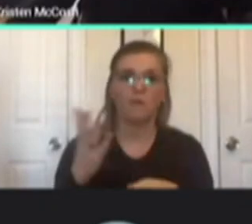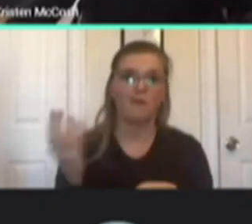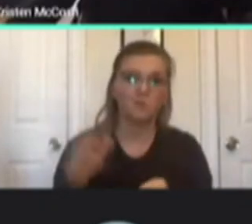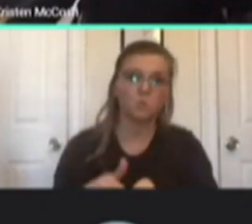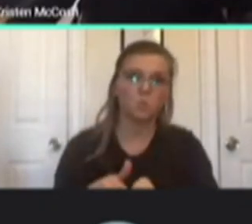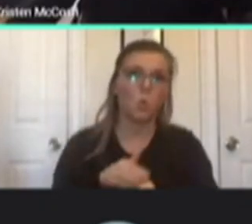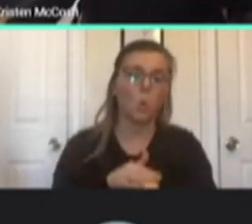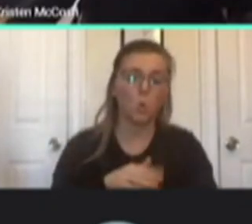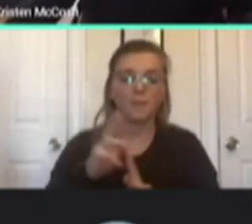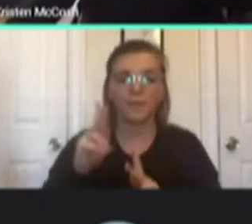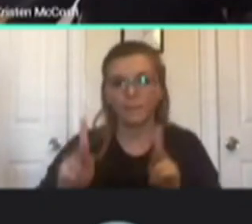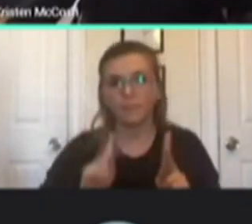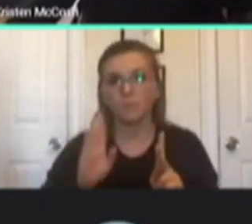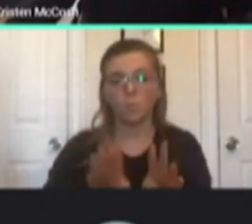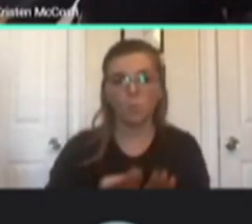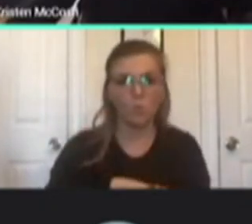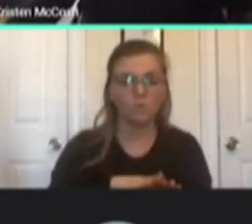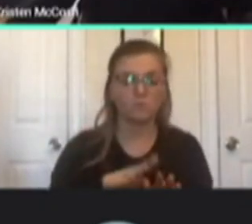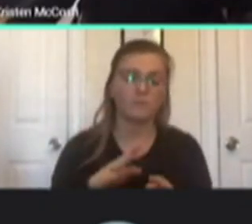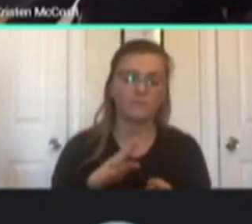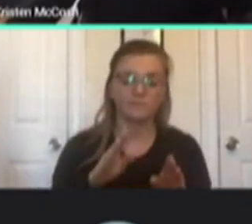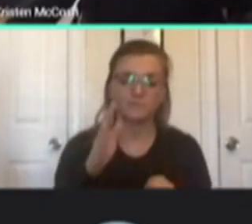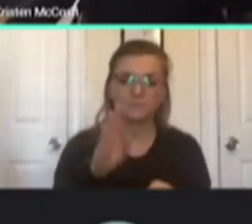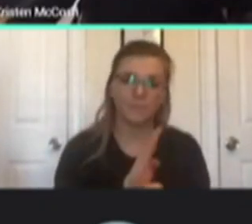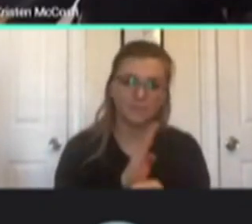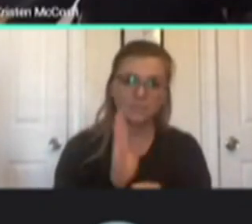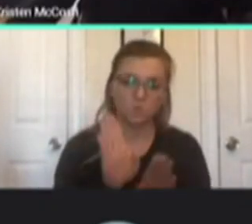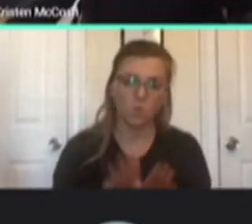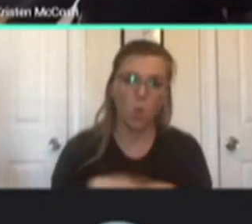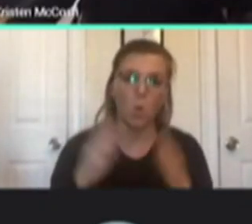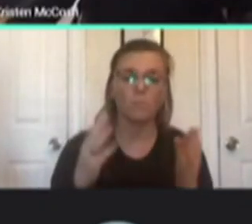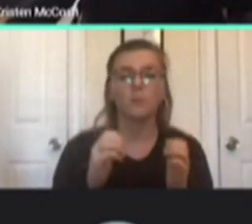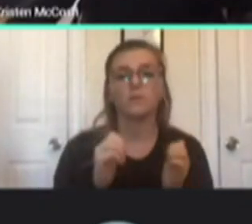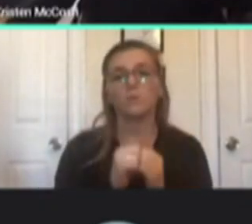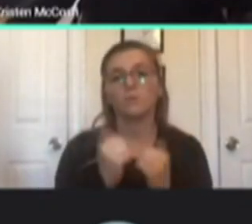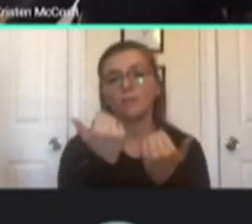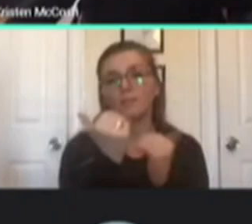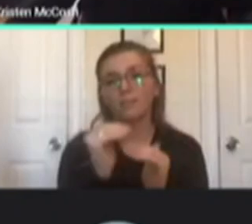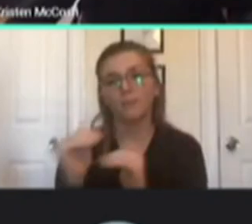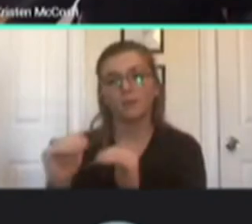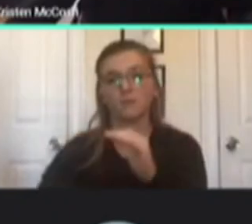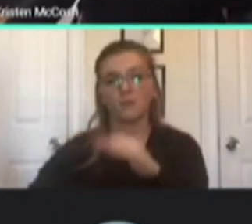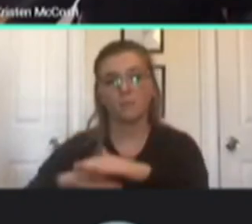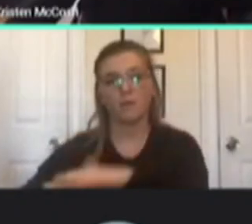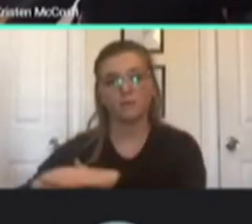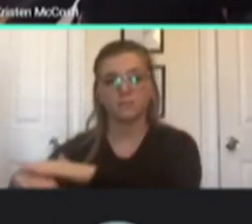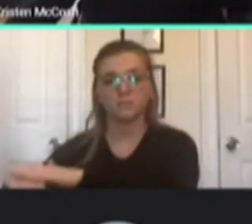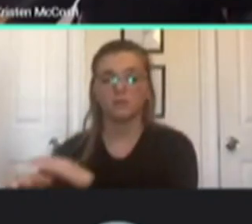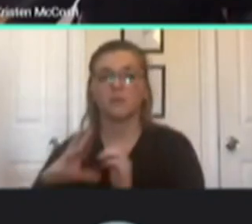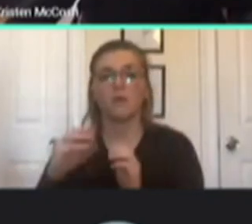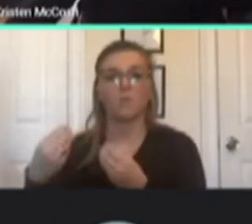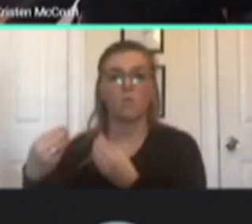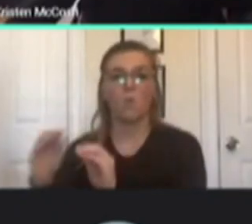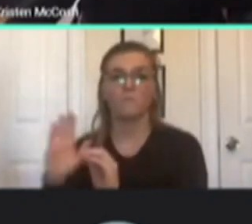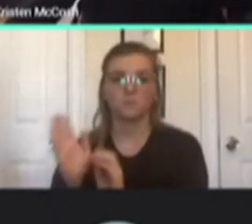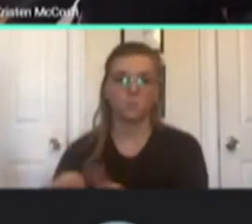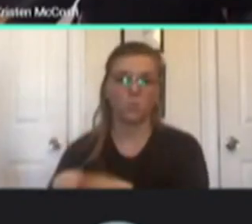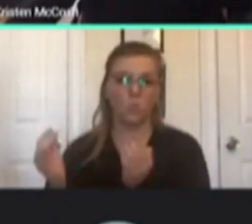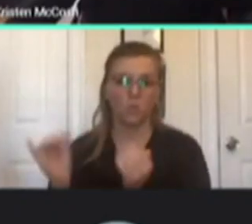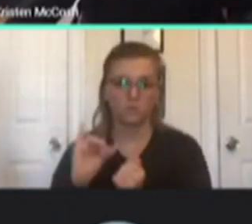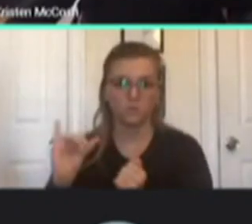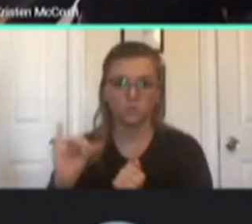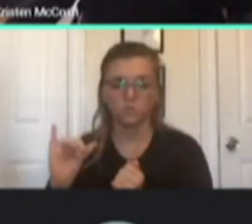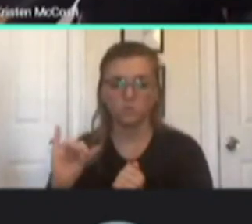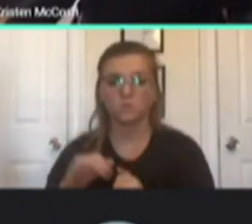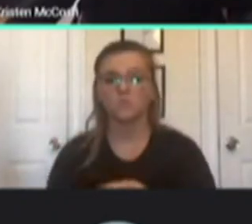and businesses starting to open up with limited capacity. We'll have offices opening up soon. And